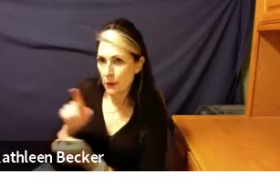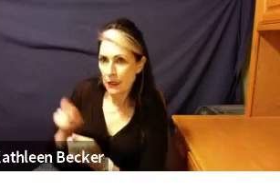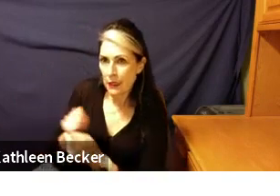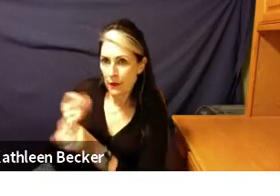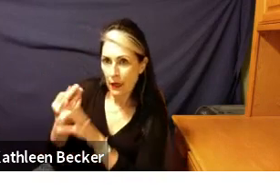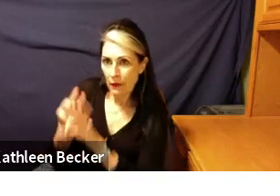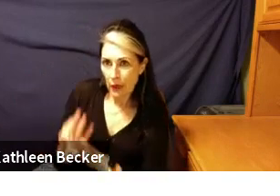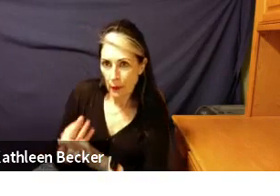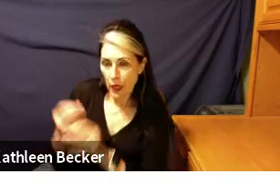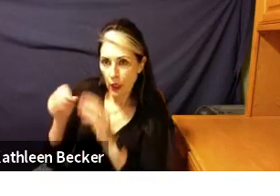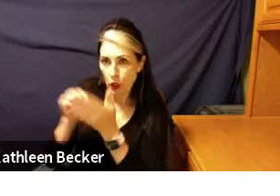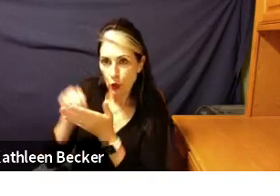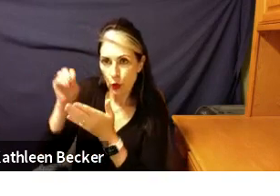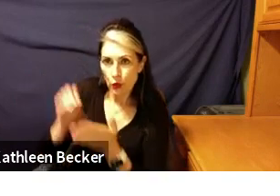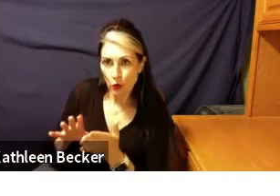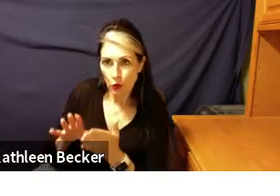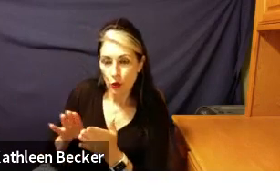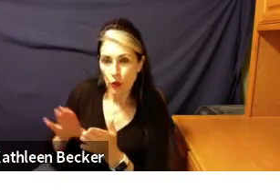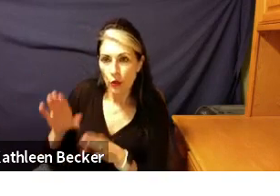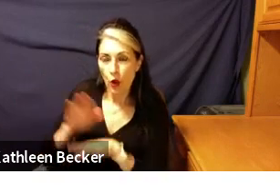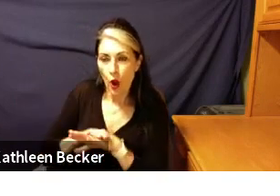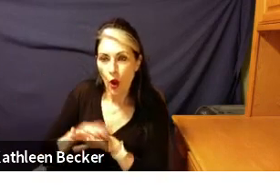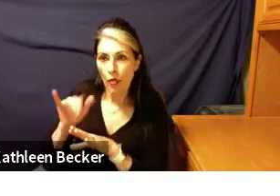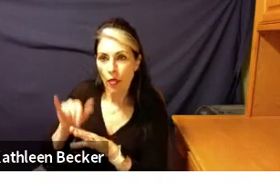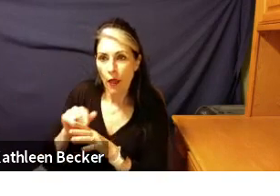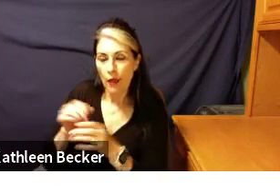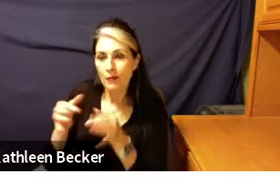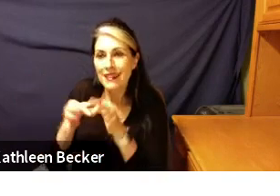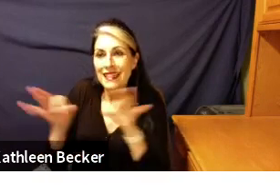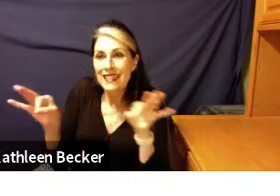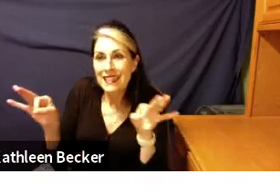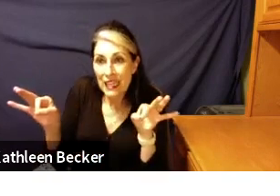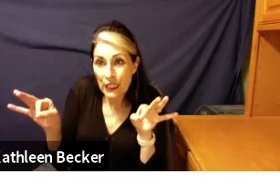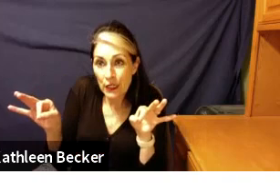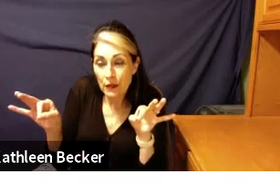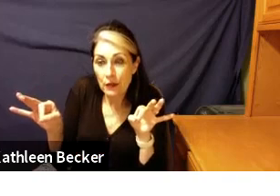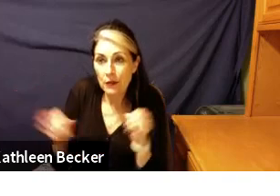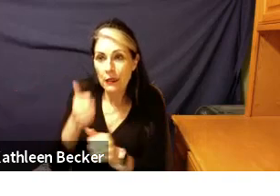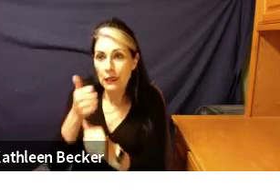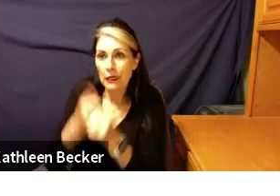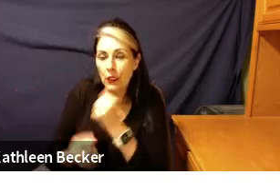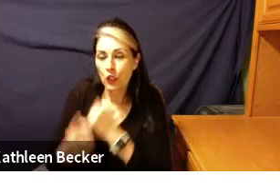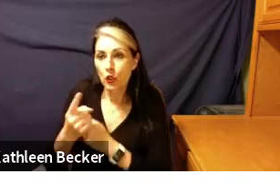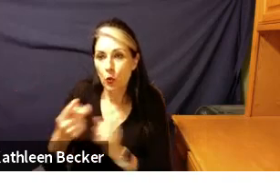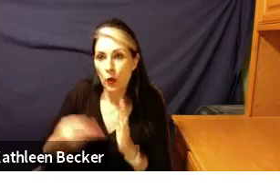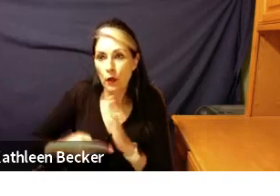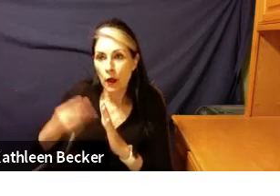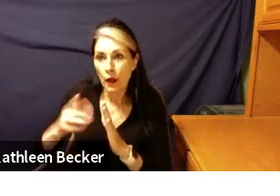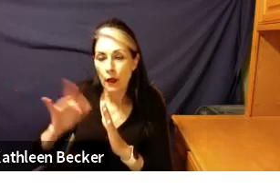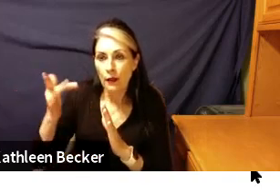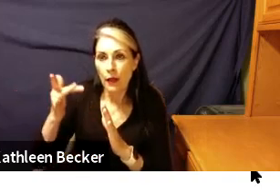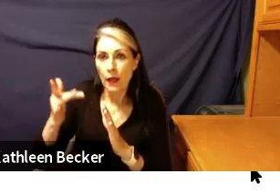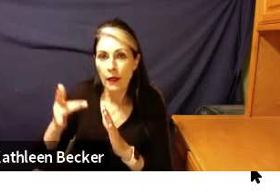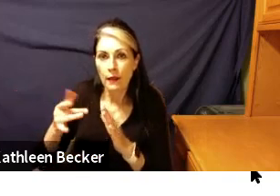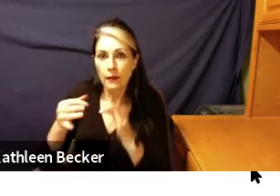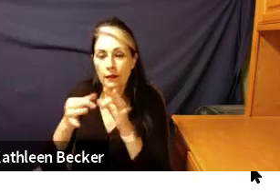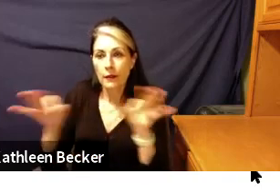to the student on that sentence. So each one of these highlighted